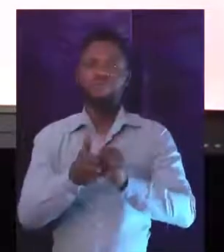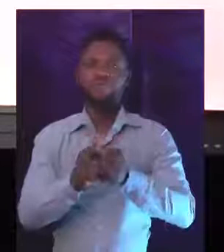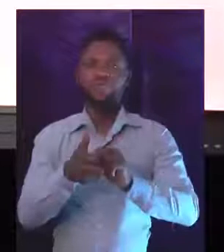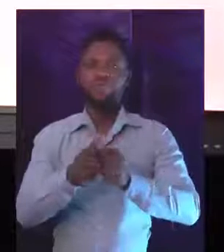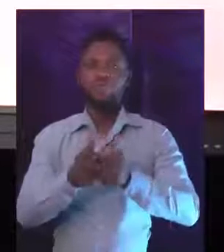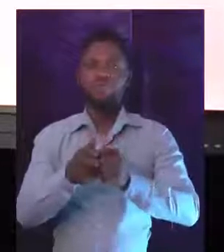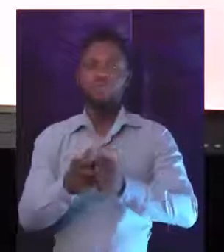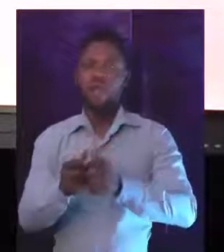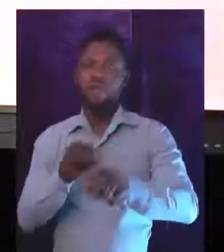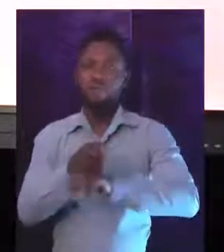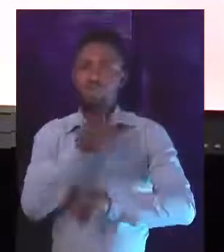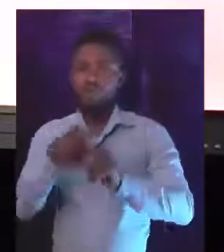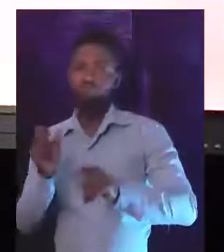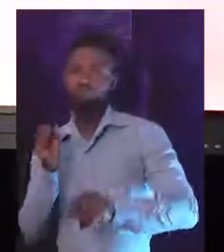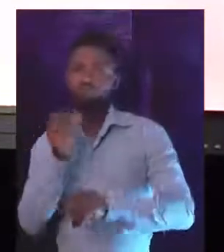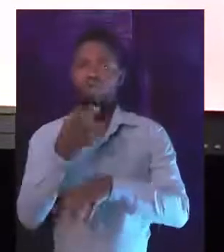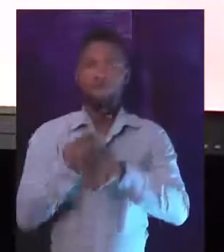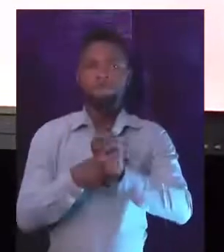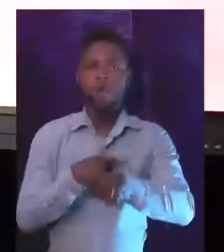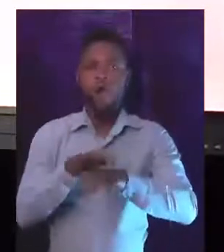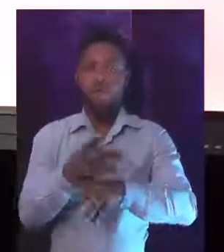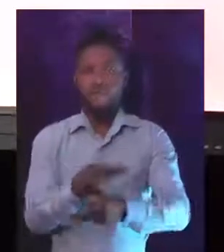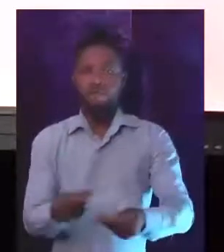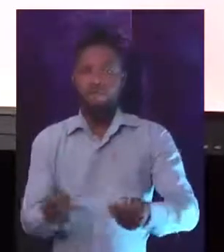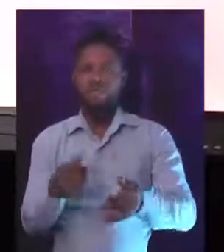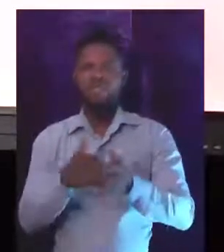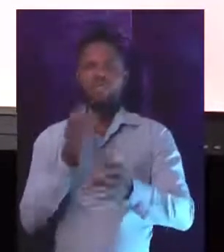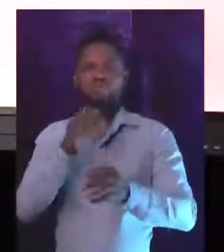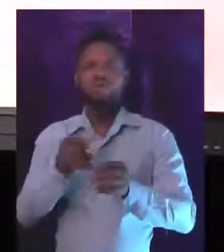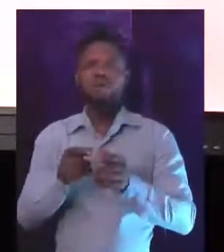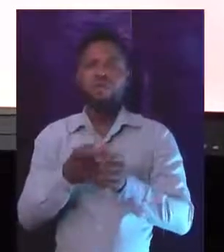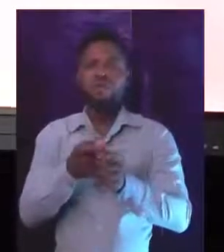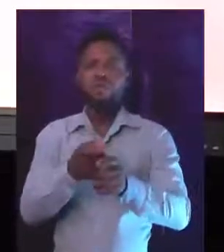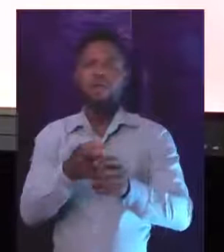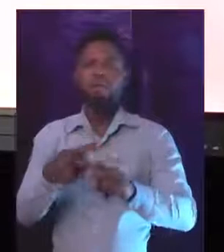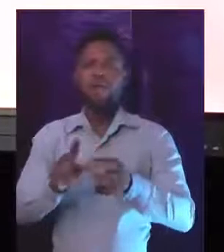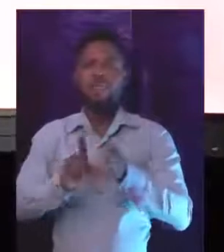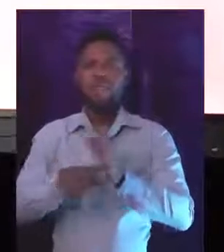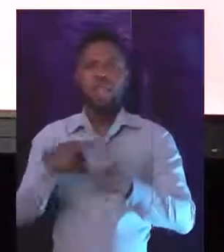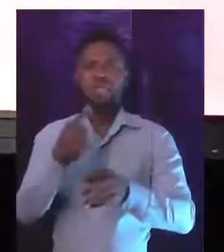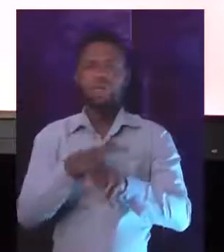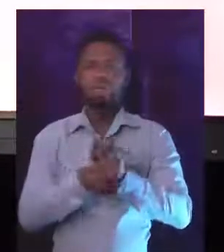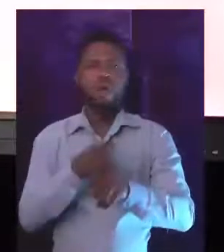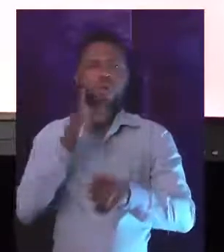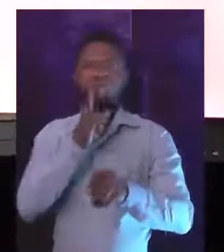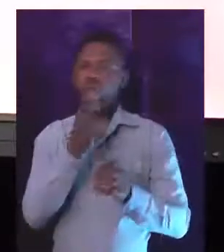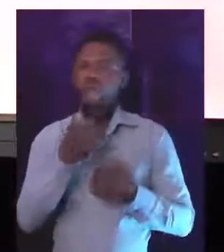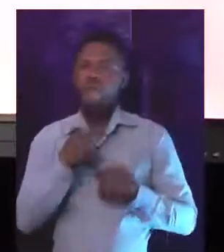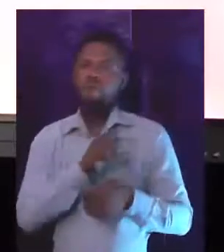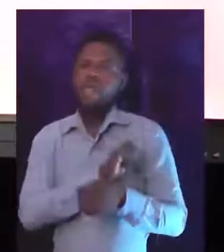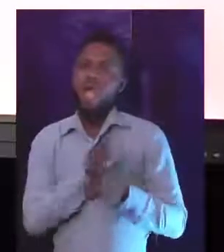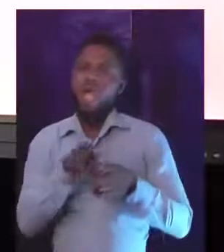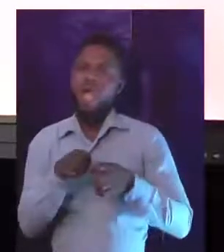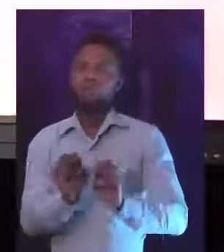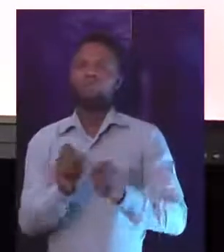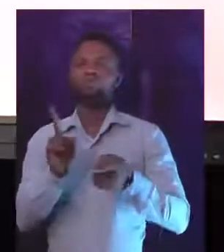force, when you throw a ball on the floor, it will get to a certain stage that the ball will no more moving because the